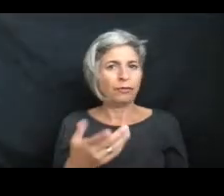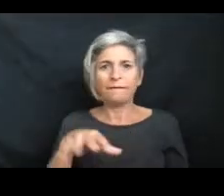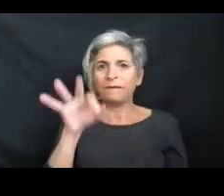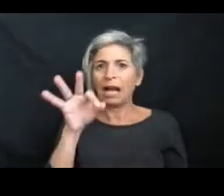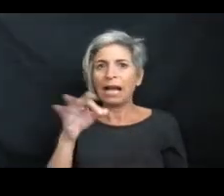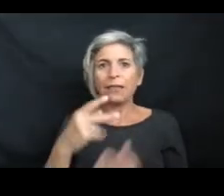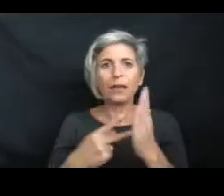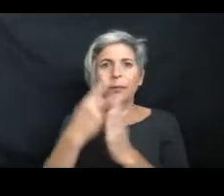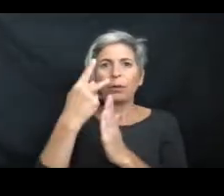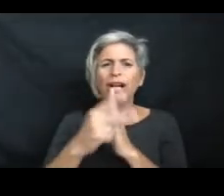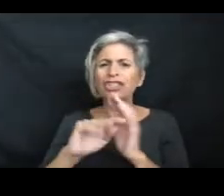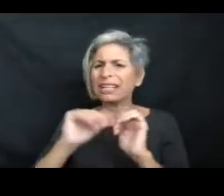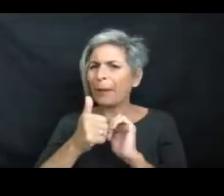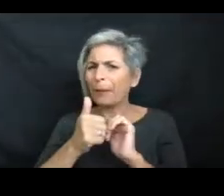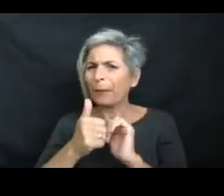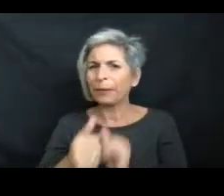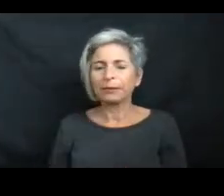project.